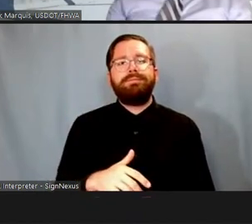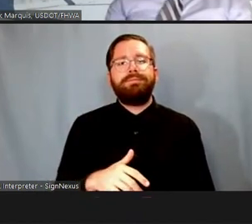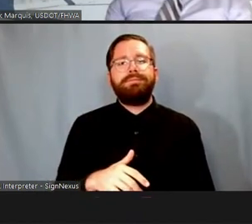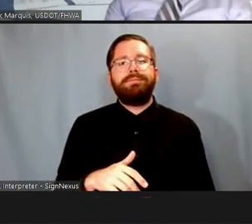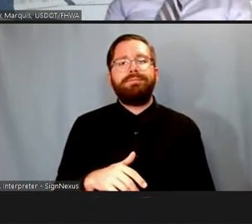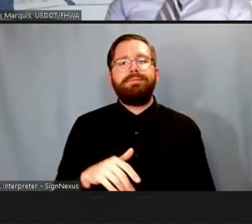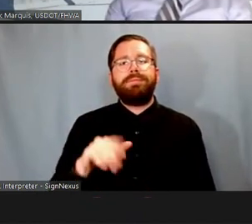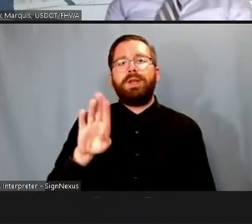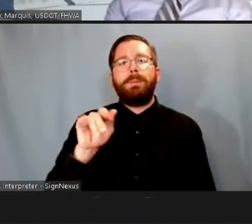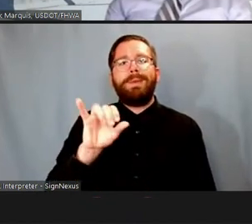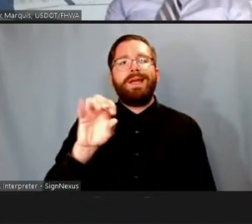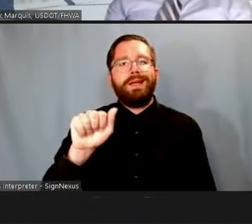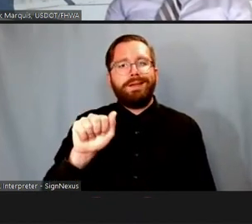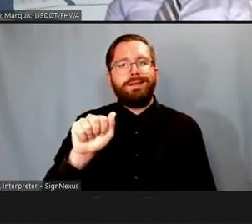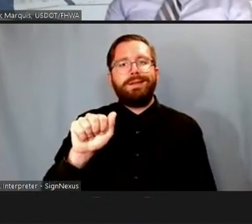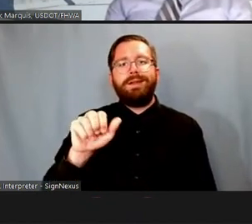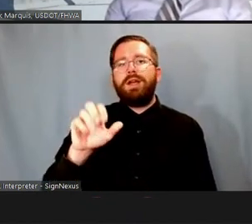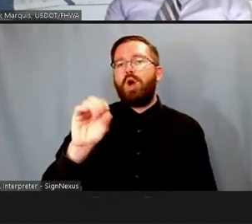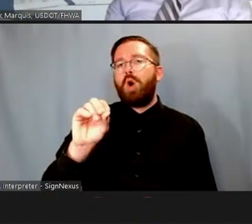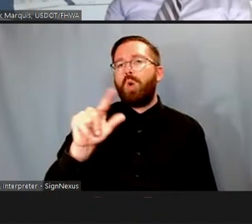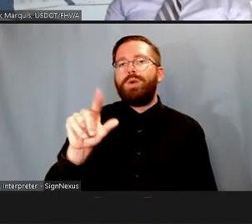becia ososki